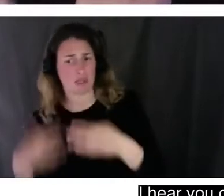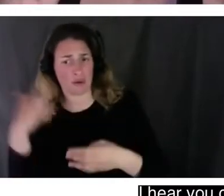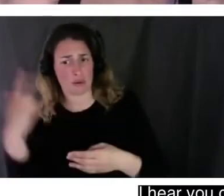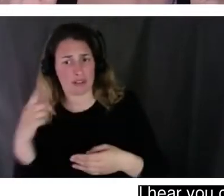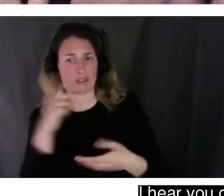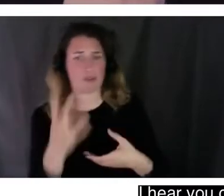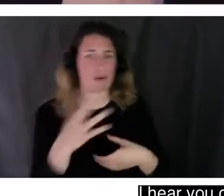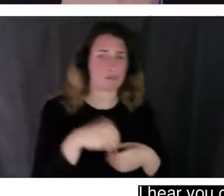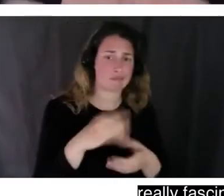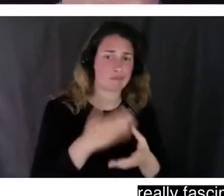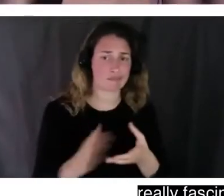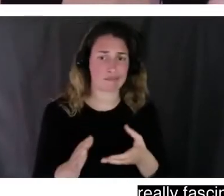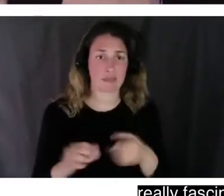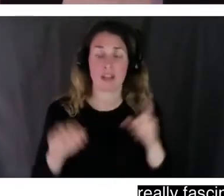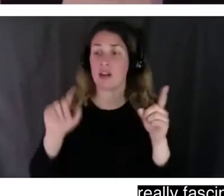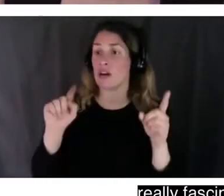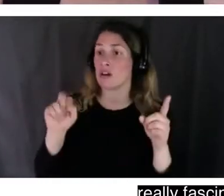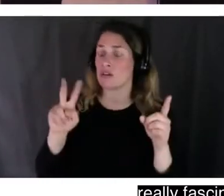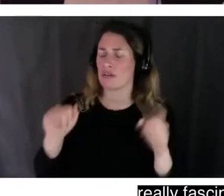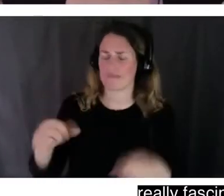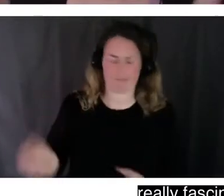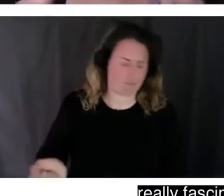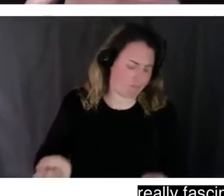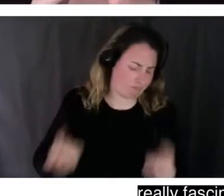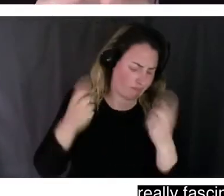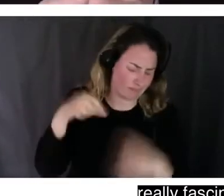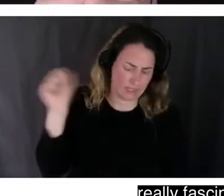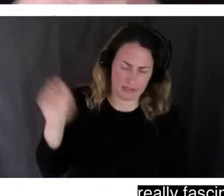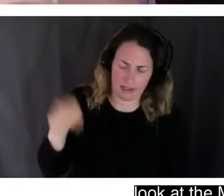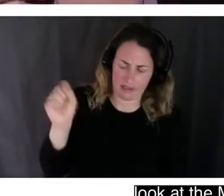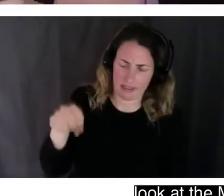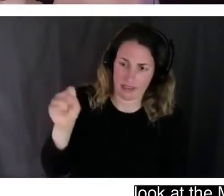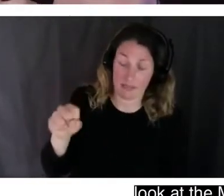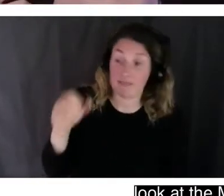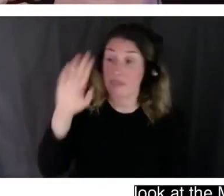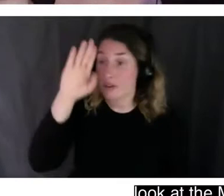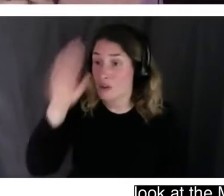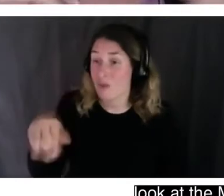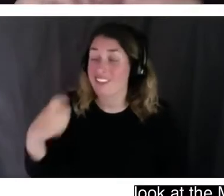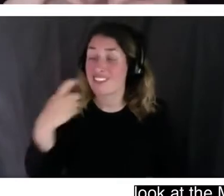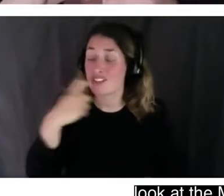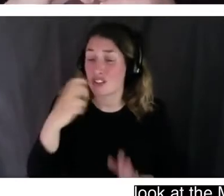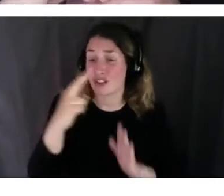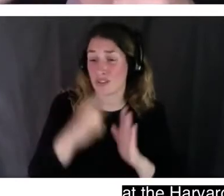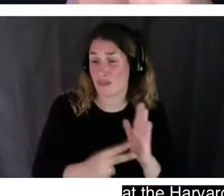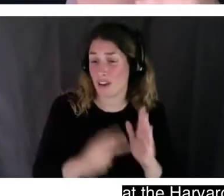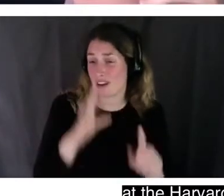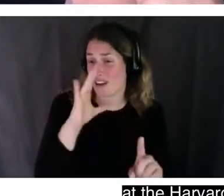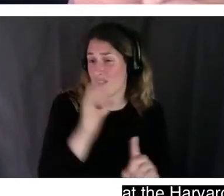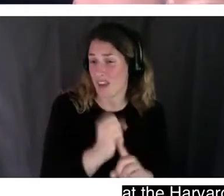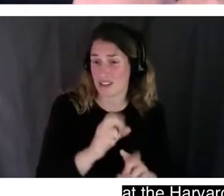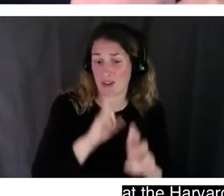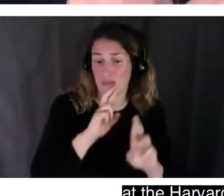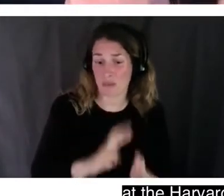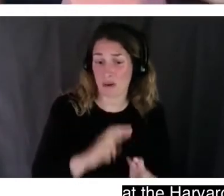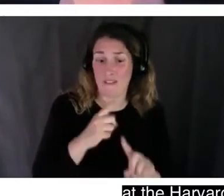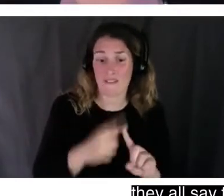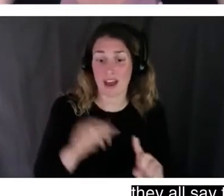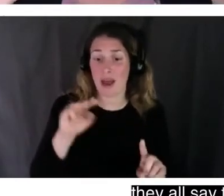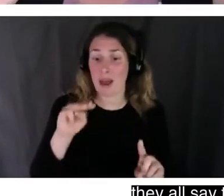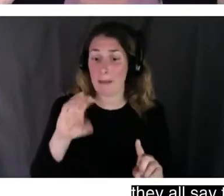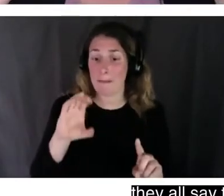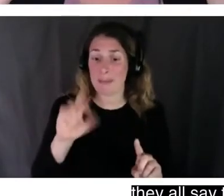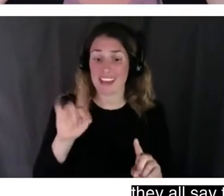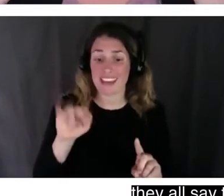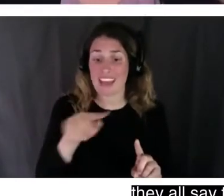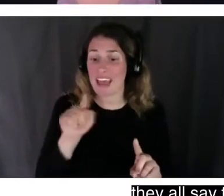completely, because I just read a really fascinating report. You can look at the McKinsey report, or you can look at Harvard Business Report, and they